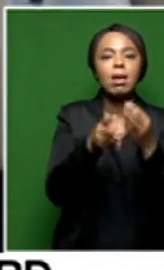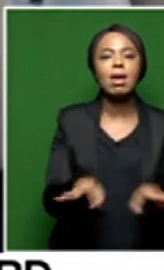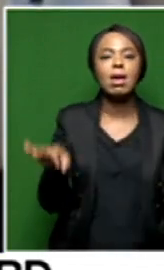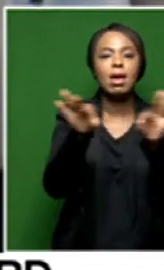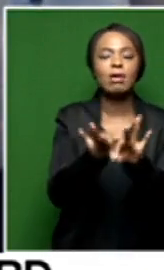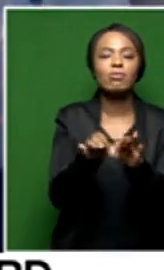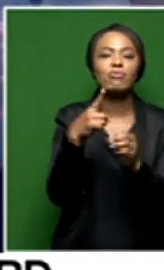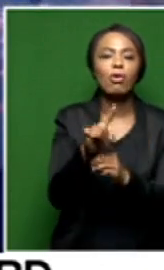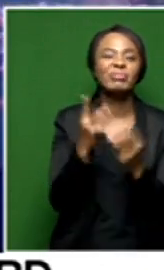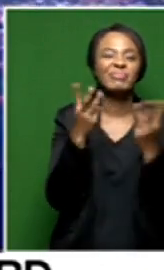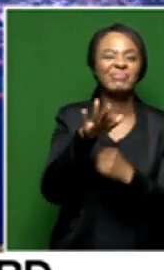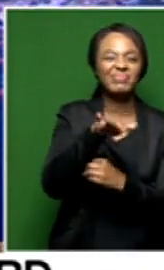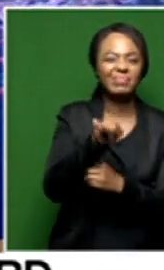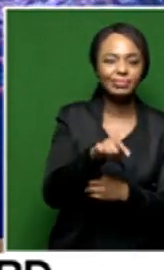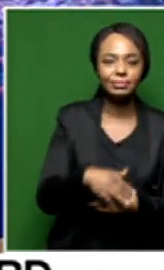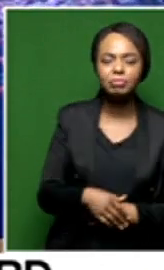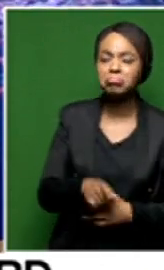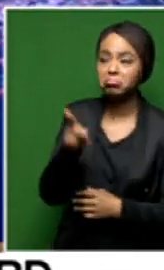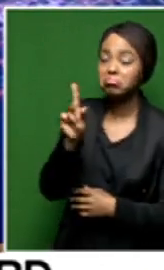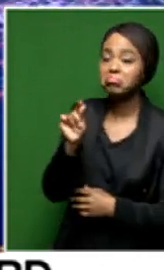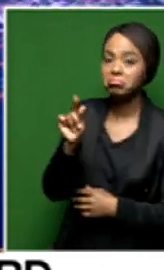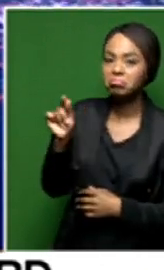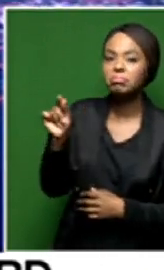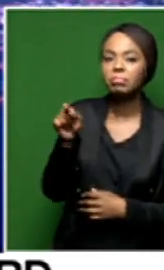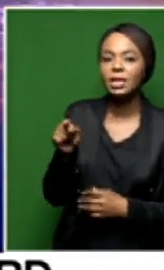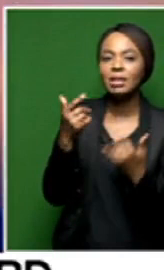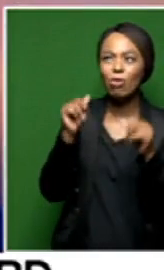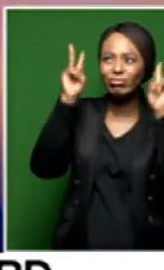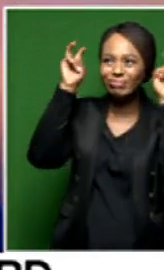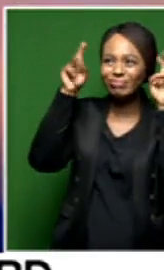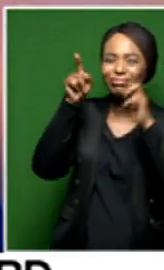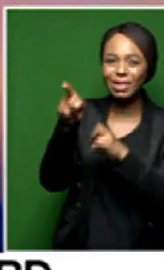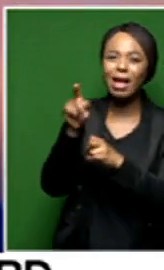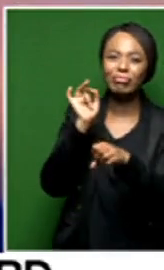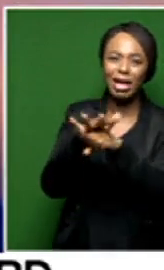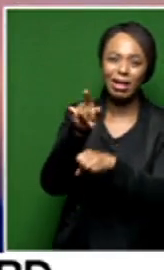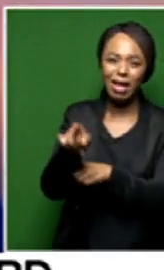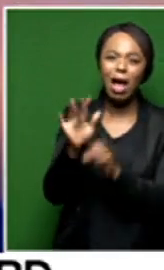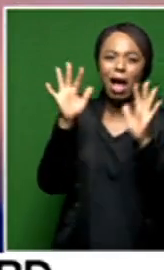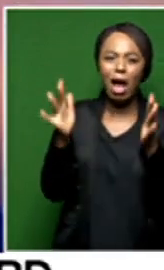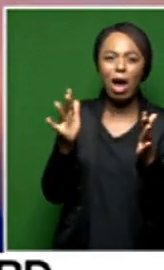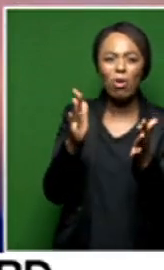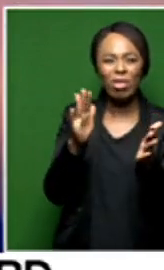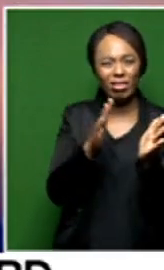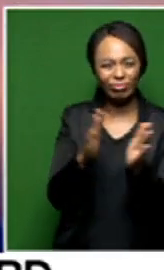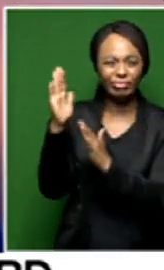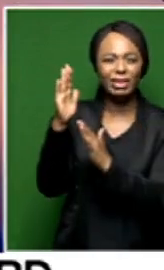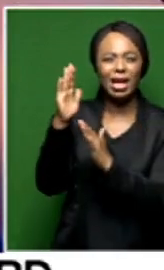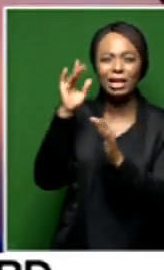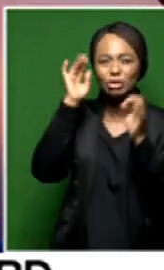overall. Yeah, and it's quite interesting that you touched on these harmful stereotypes. How do we dispel those